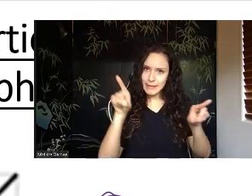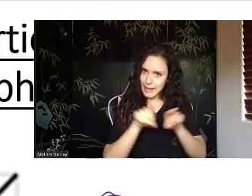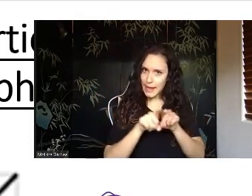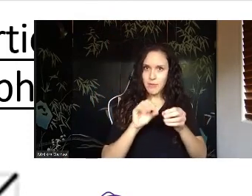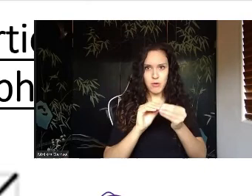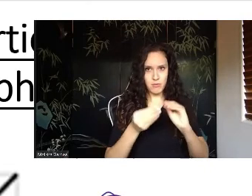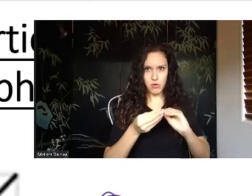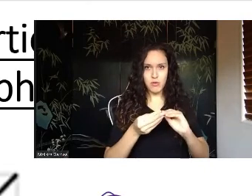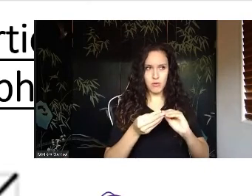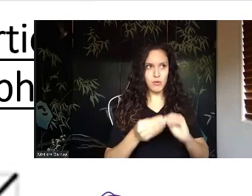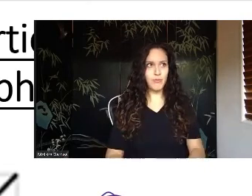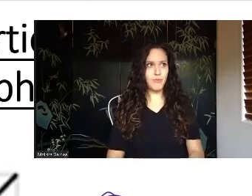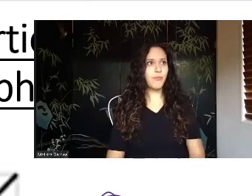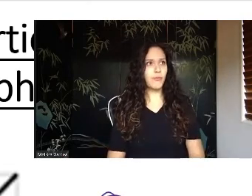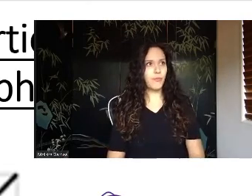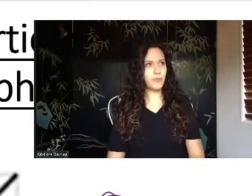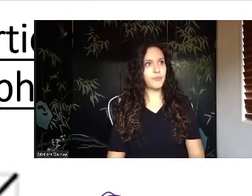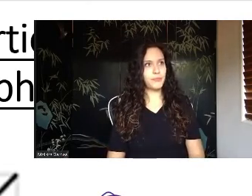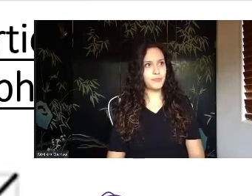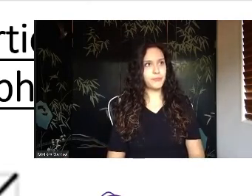are all the same.